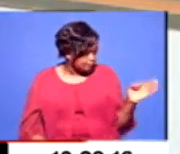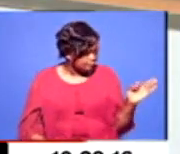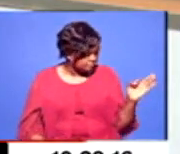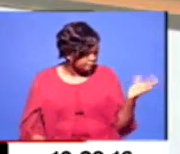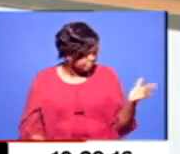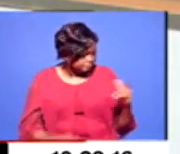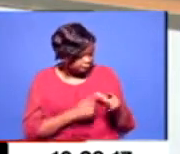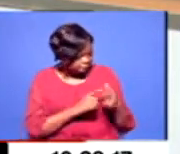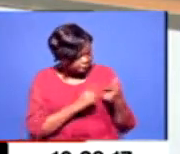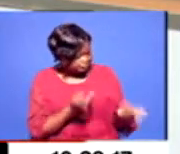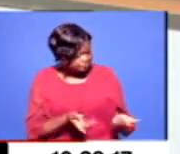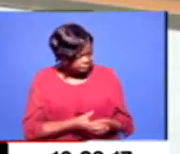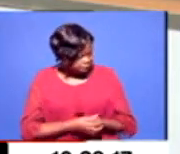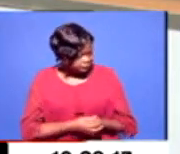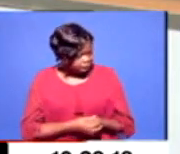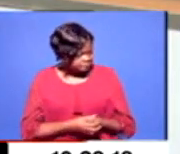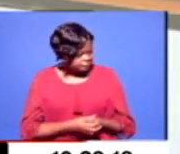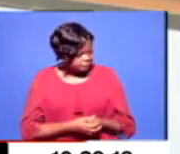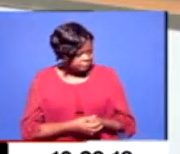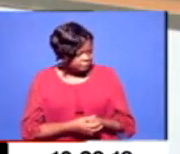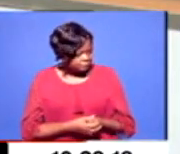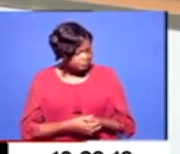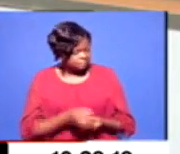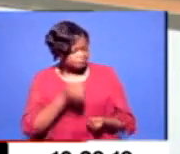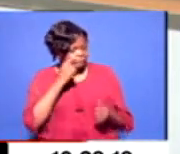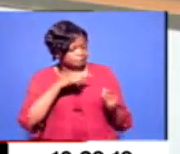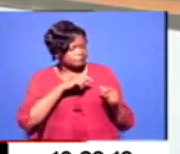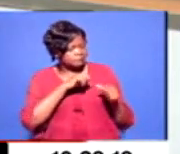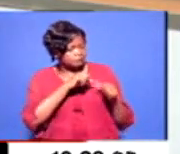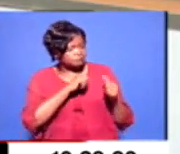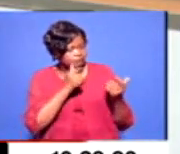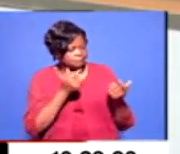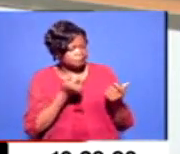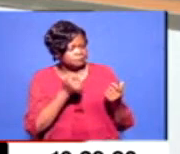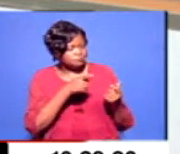looking at the startling figures,